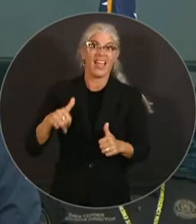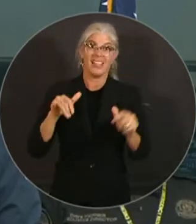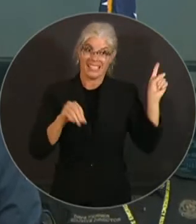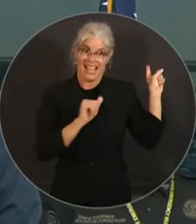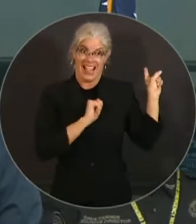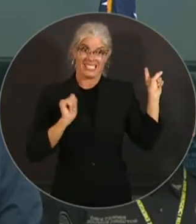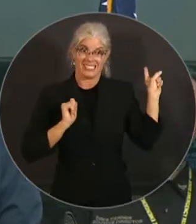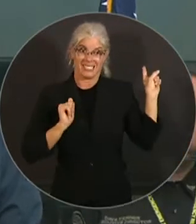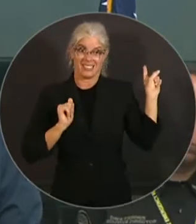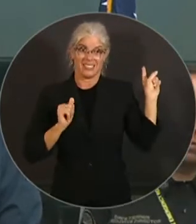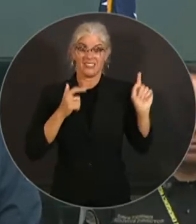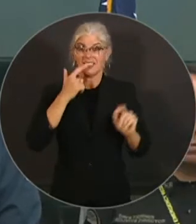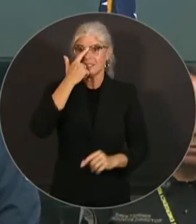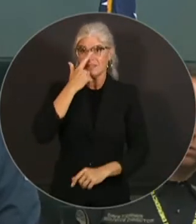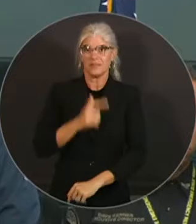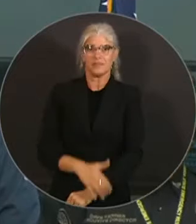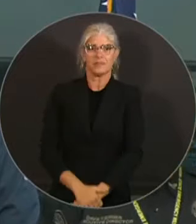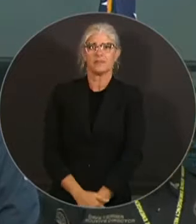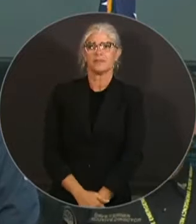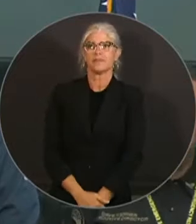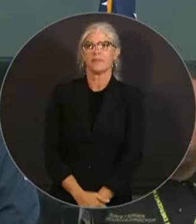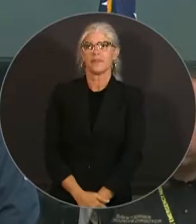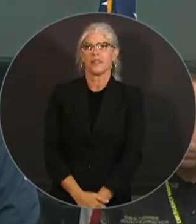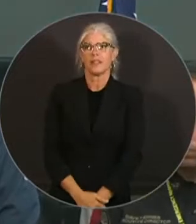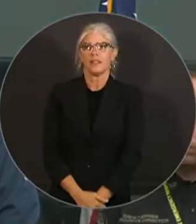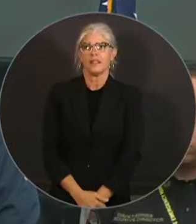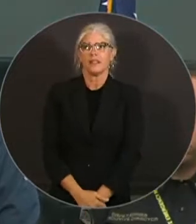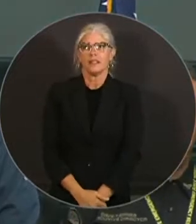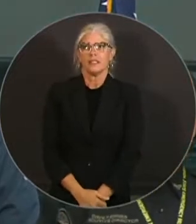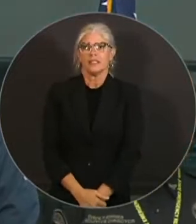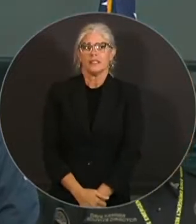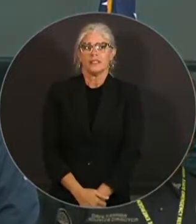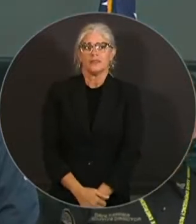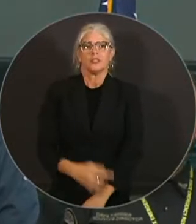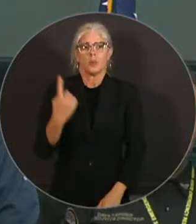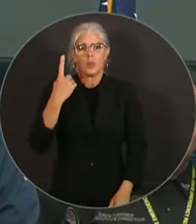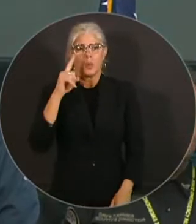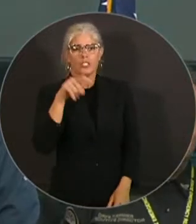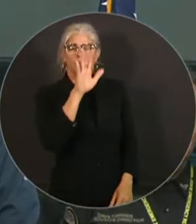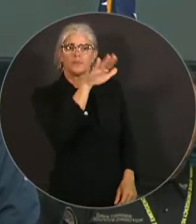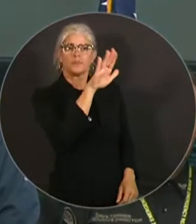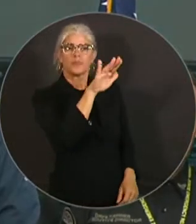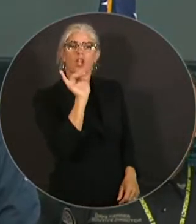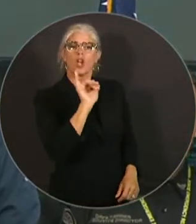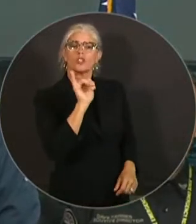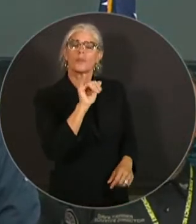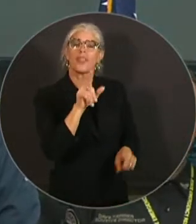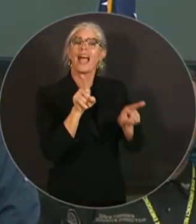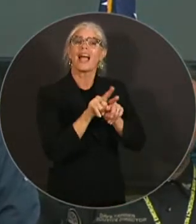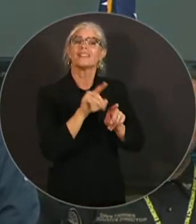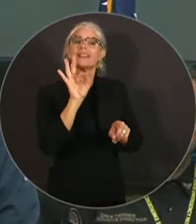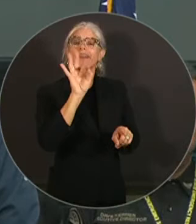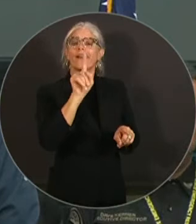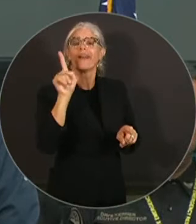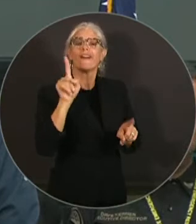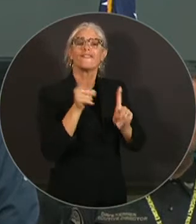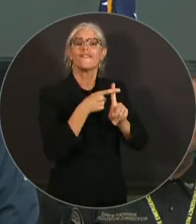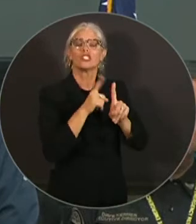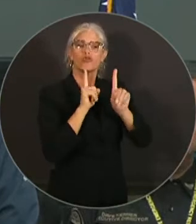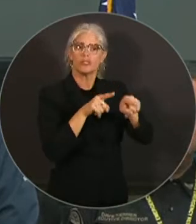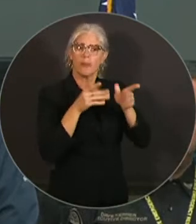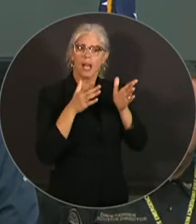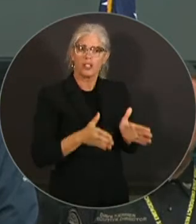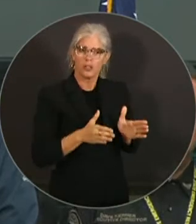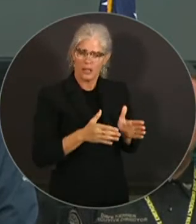You have talked about this being a ferocious storm and potential major damage. Given there are a lot of people who view